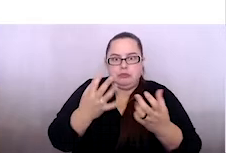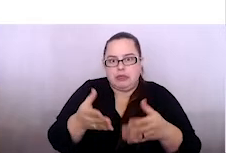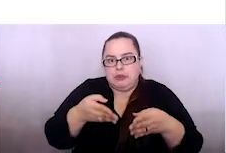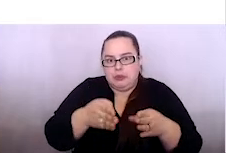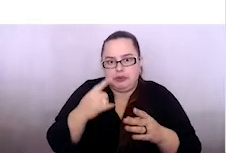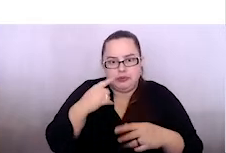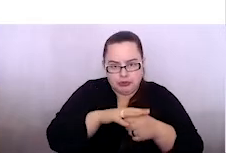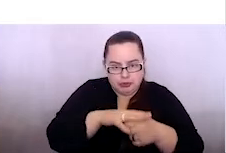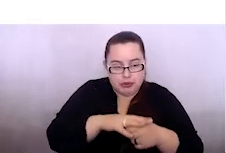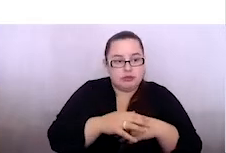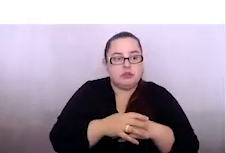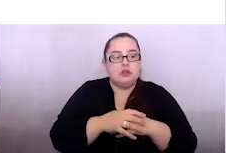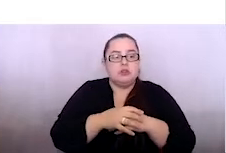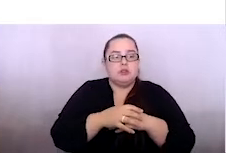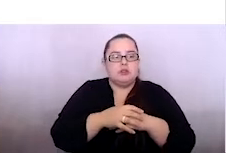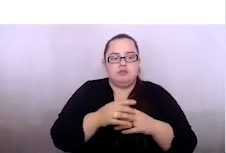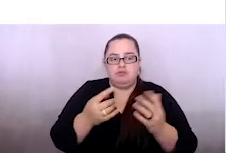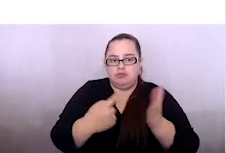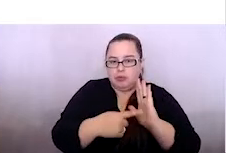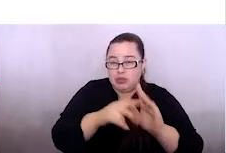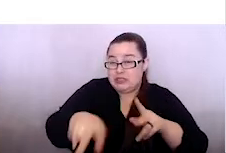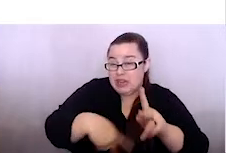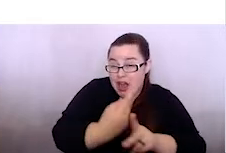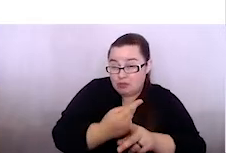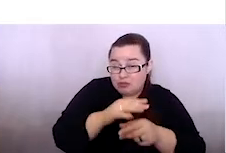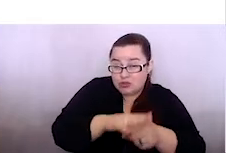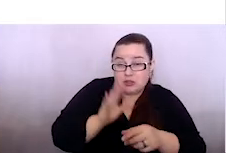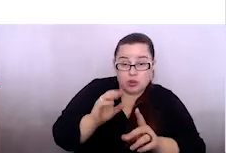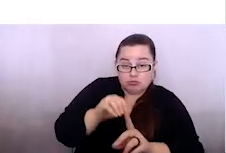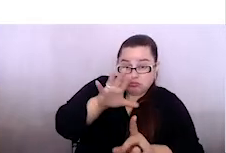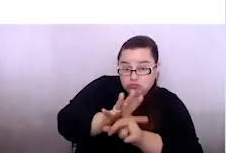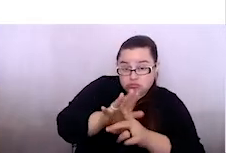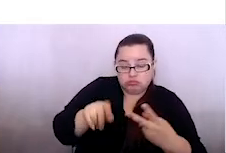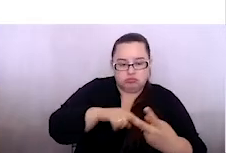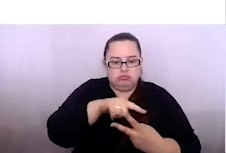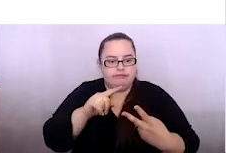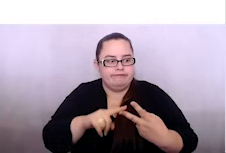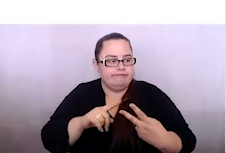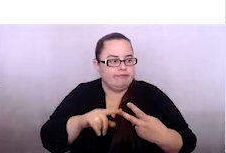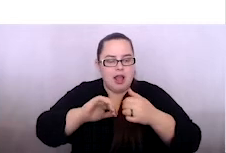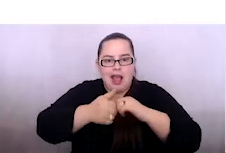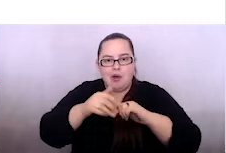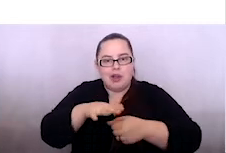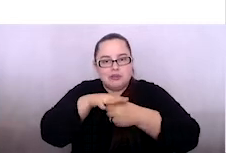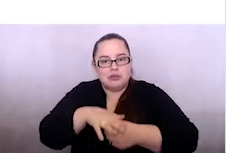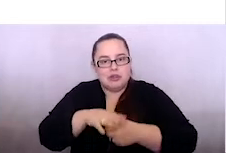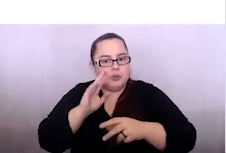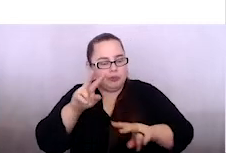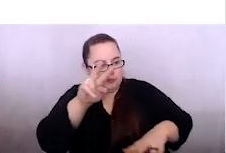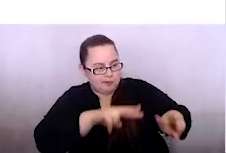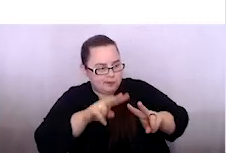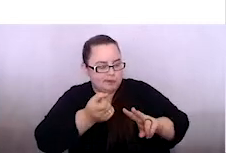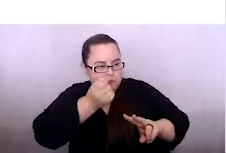stressor to which they are likely to be exposed to, the way these stressors are perceived and